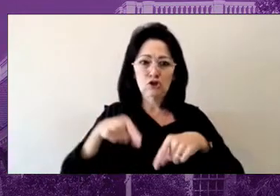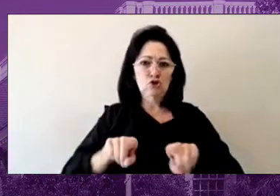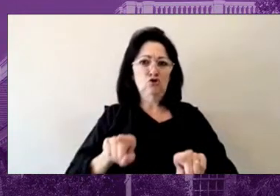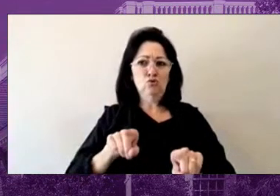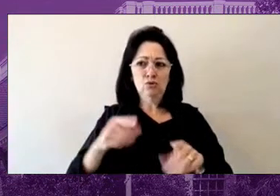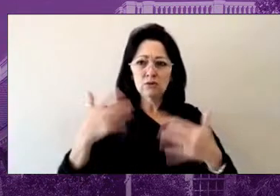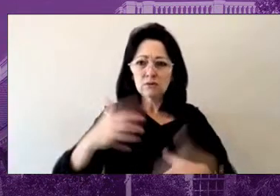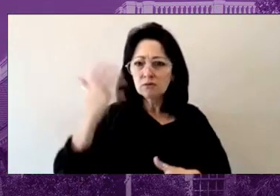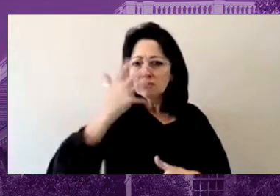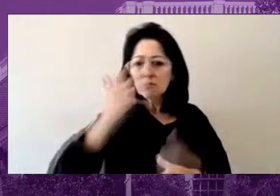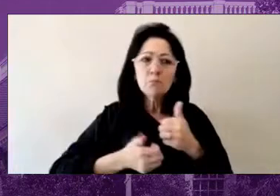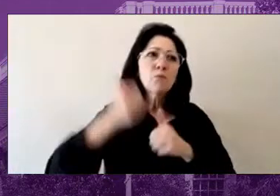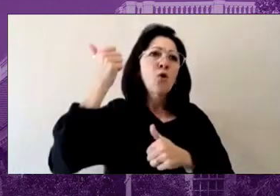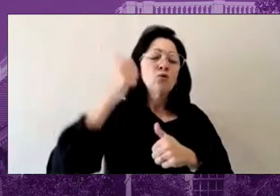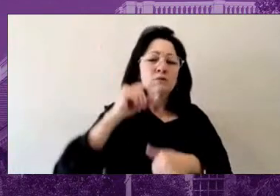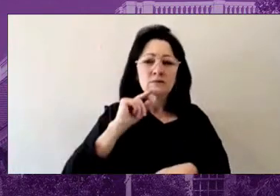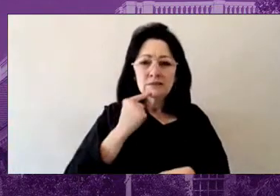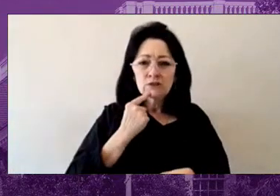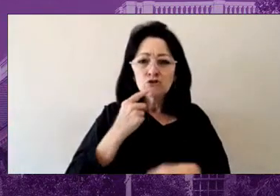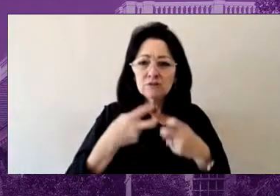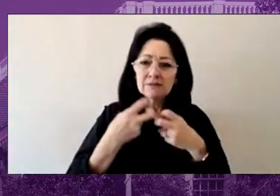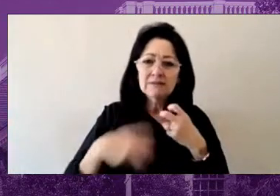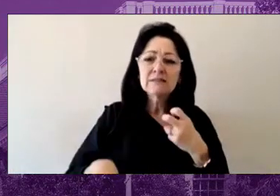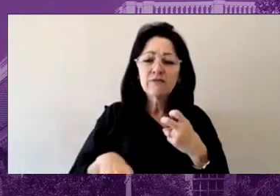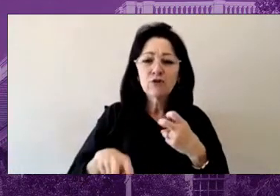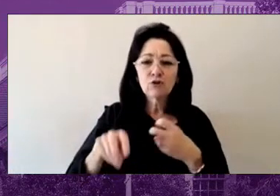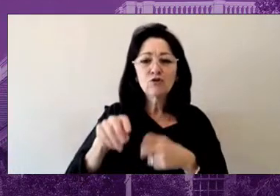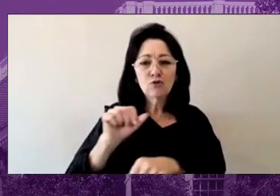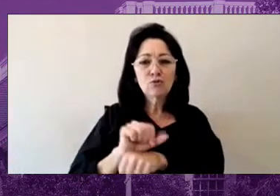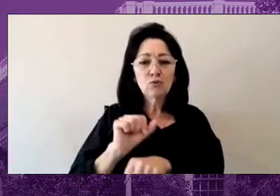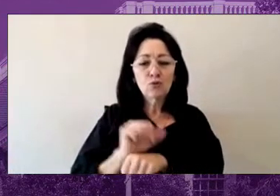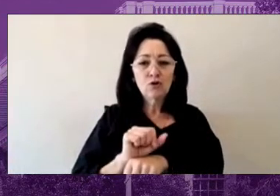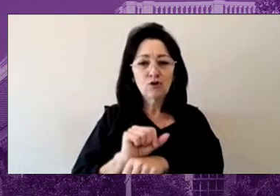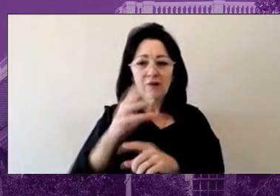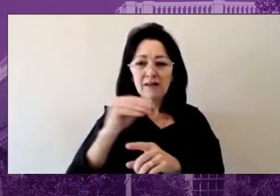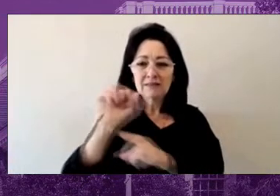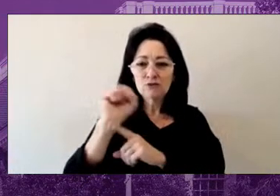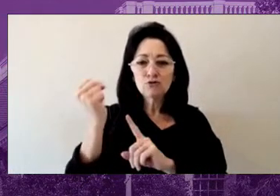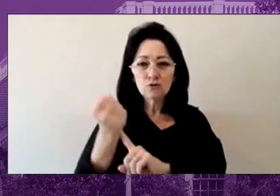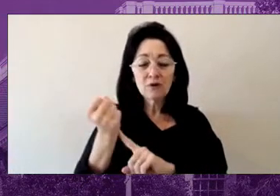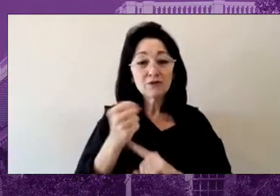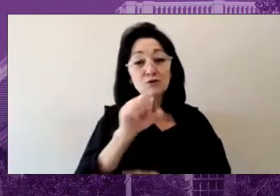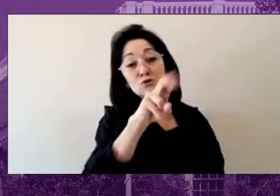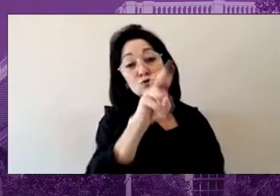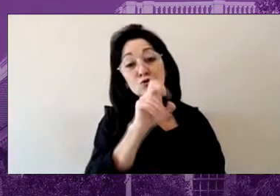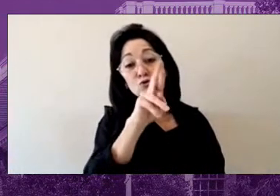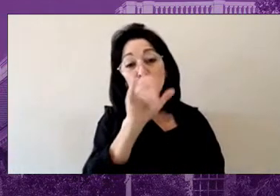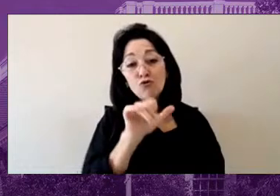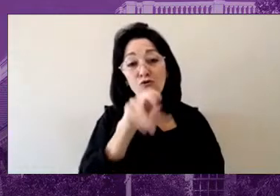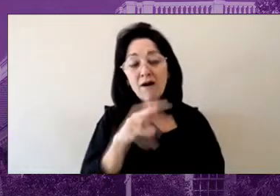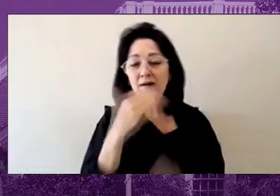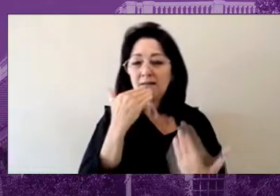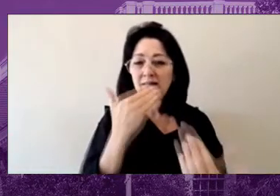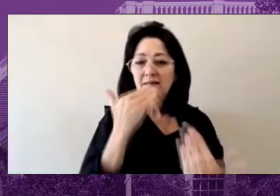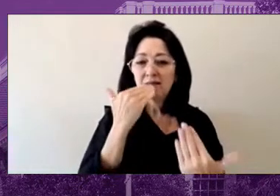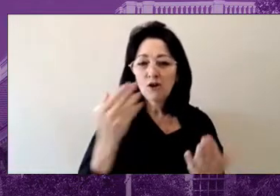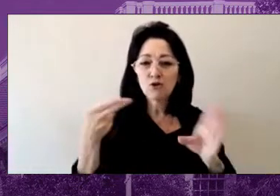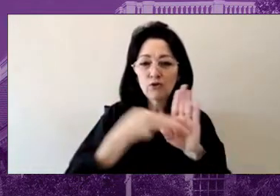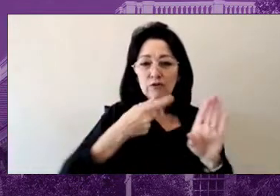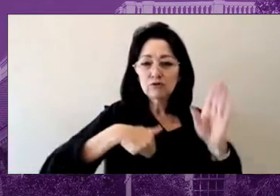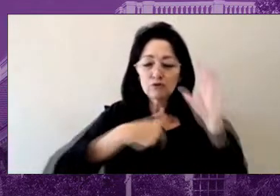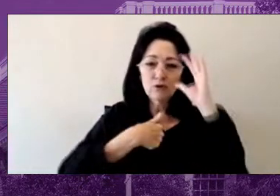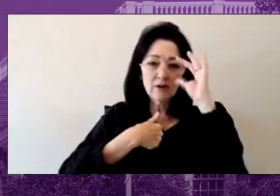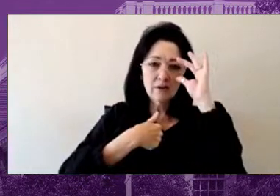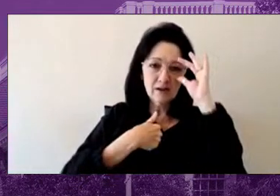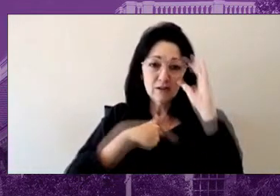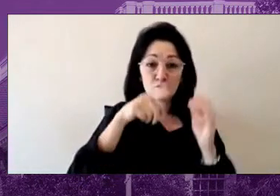circumstances. Sue Ryan, thanks for joining us again from the Coalition Against Domestic Violence, and please join